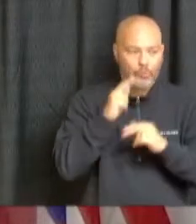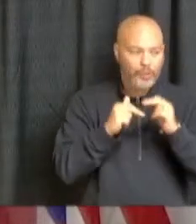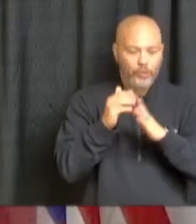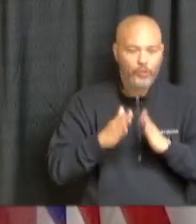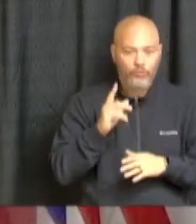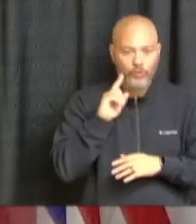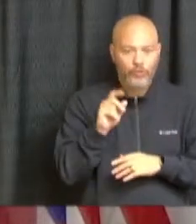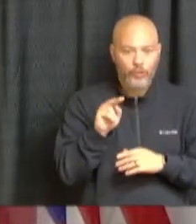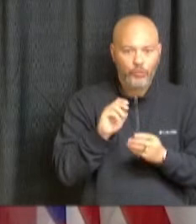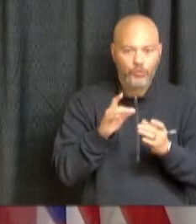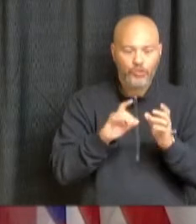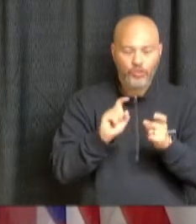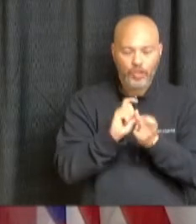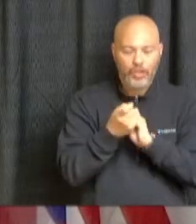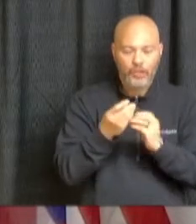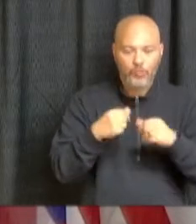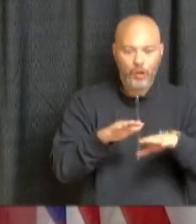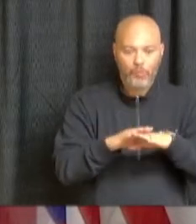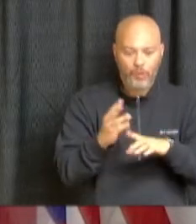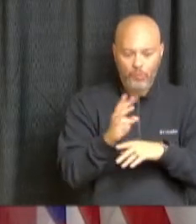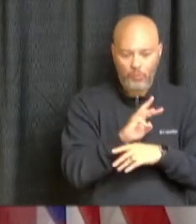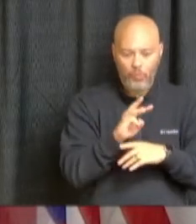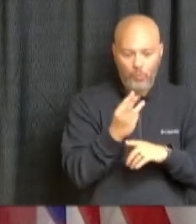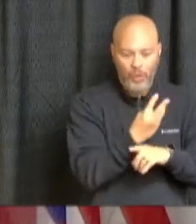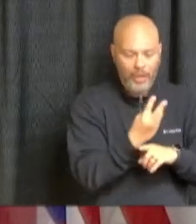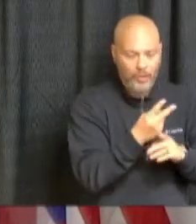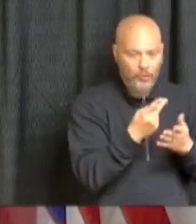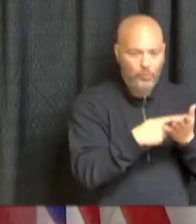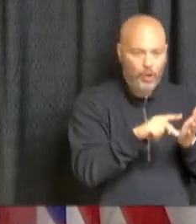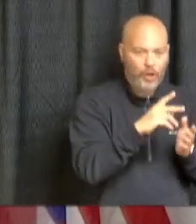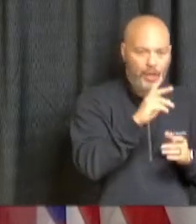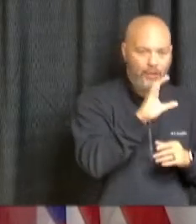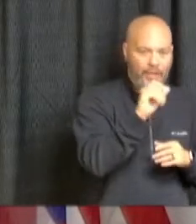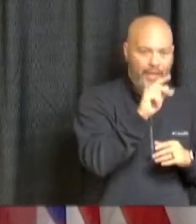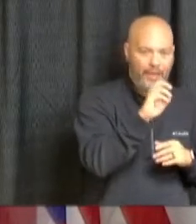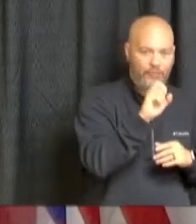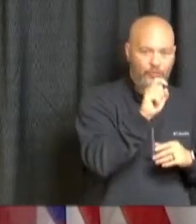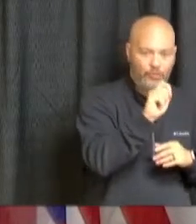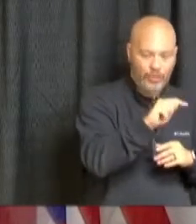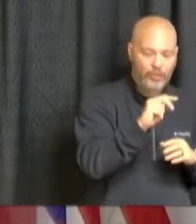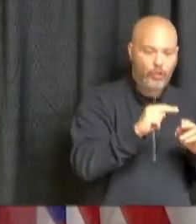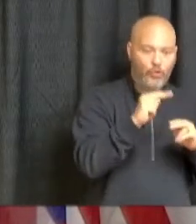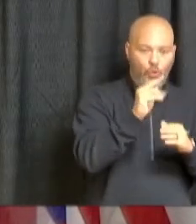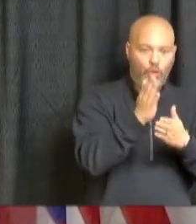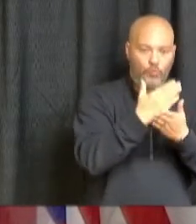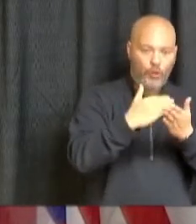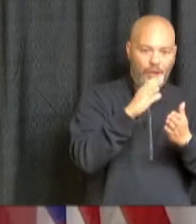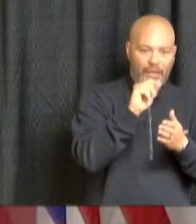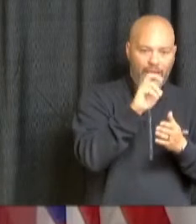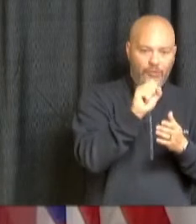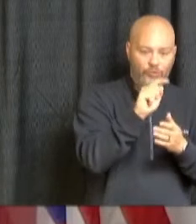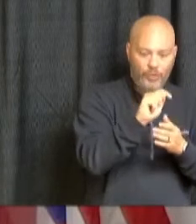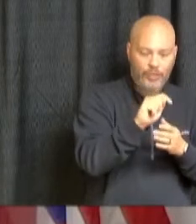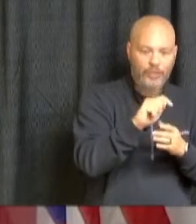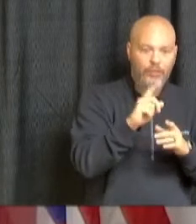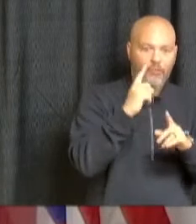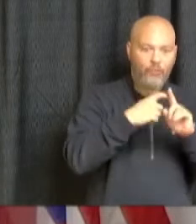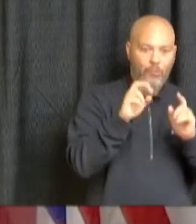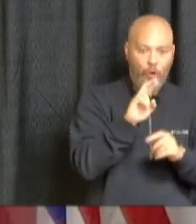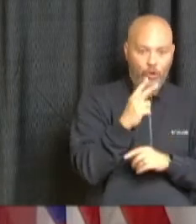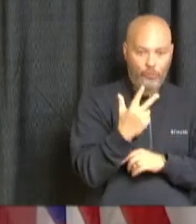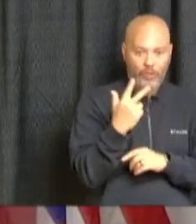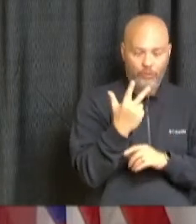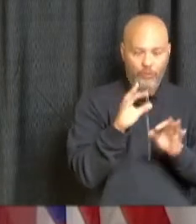for zone change on property fronting on the west frontage of Cave Street near the northern terminus of Cave Street from